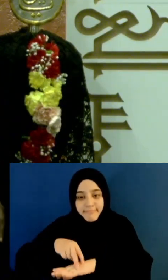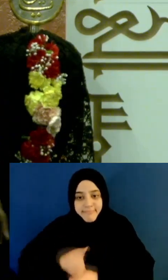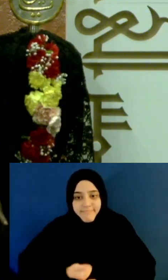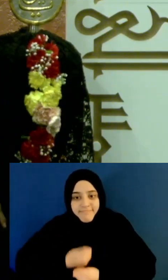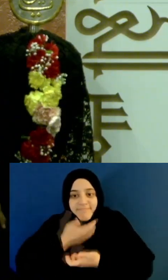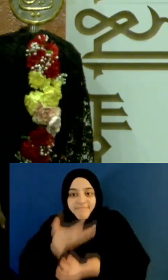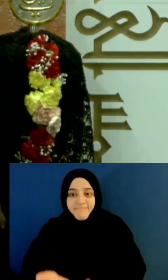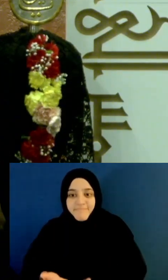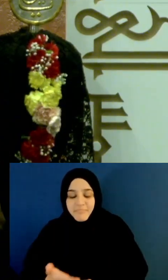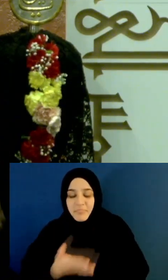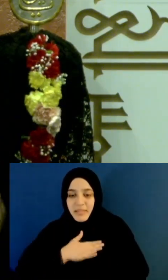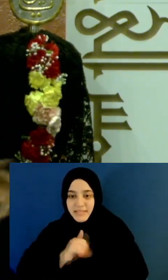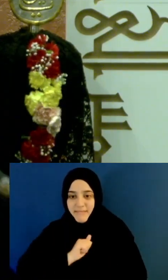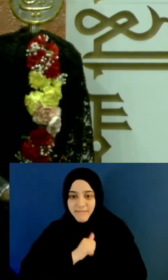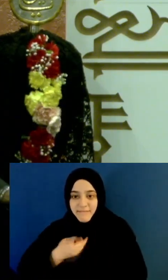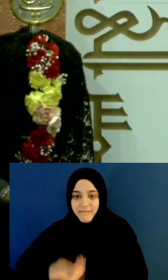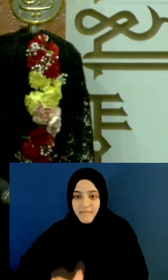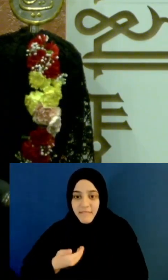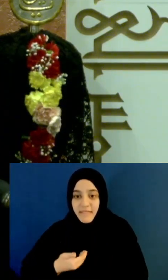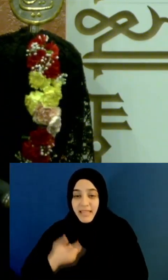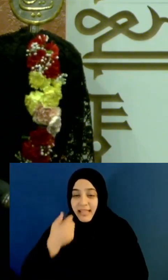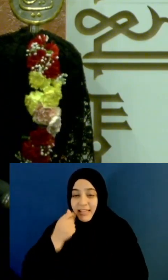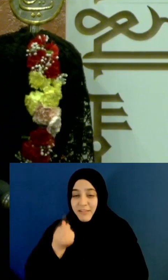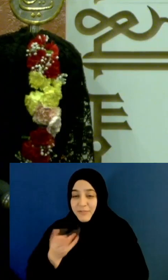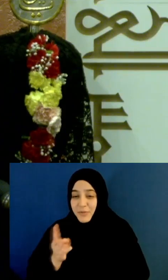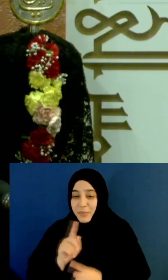Just now, Muhammad Abbas Karim recited